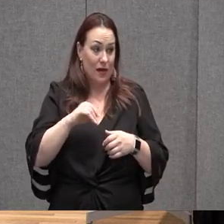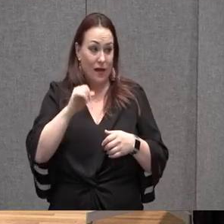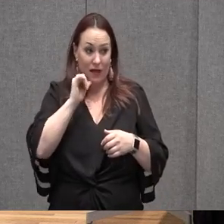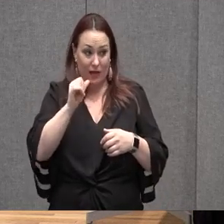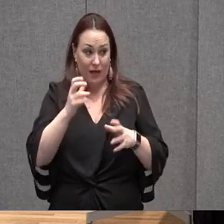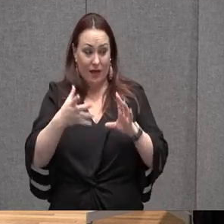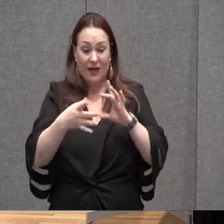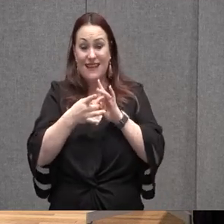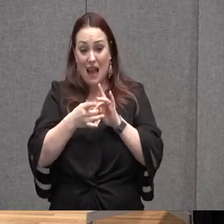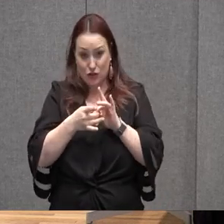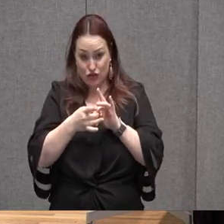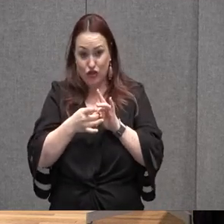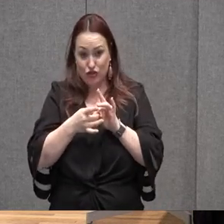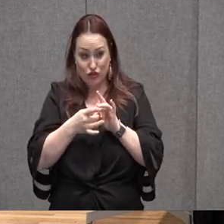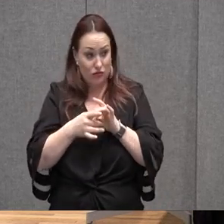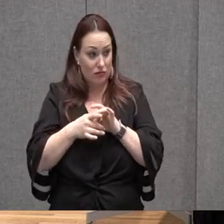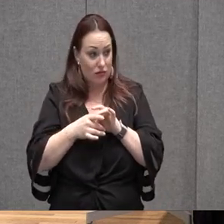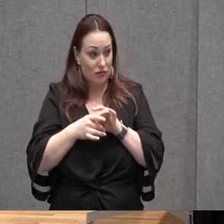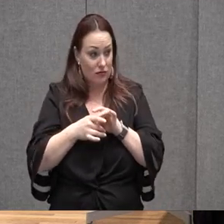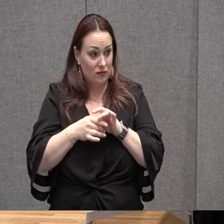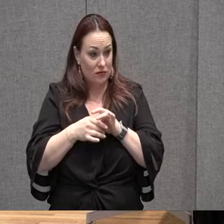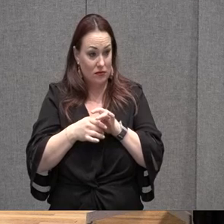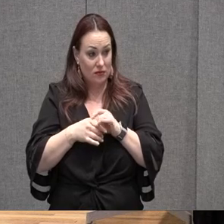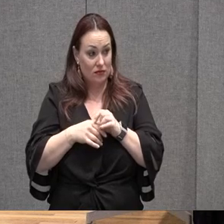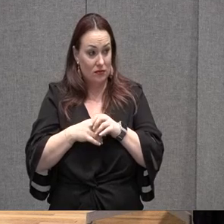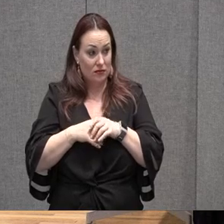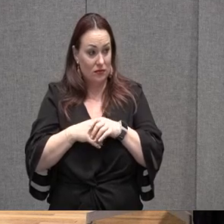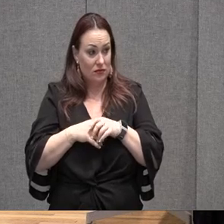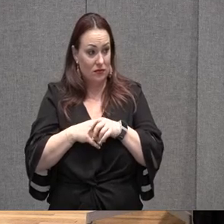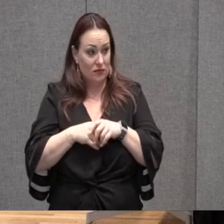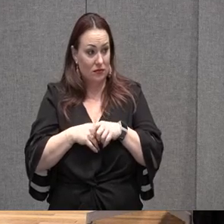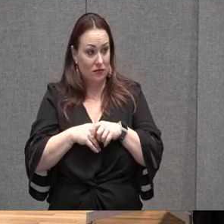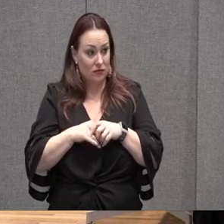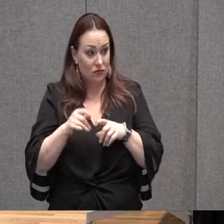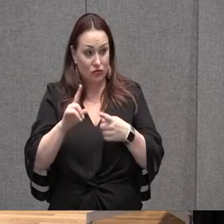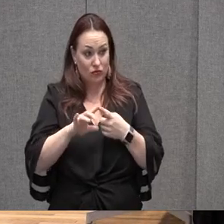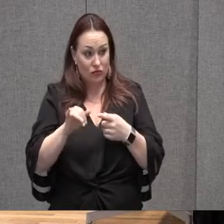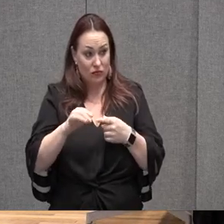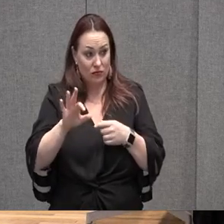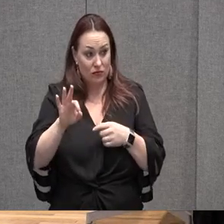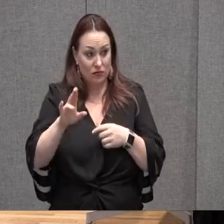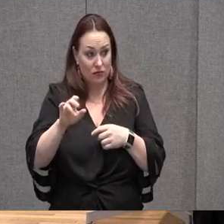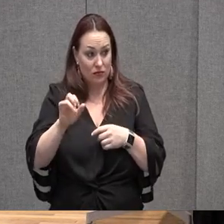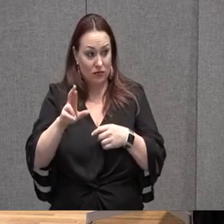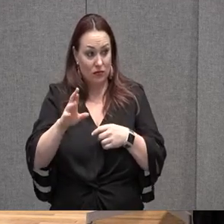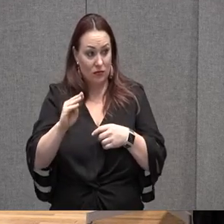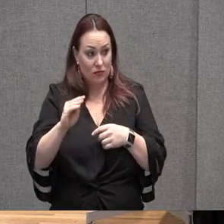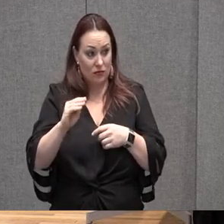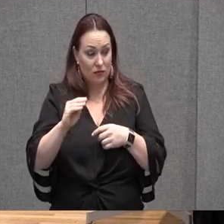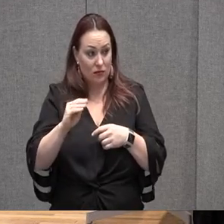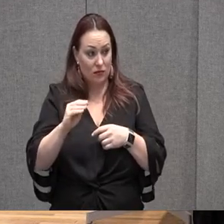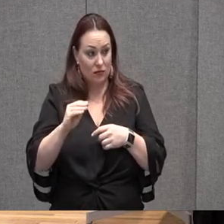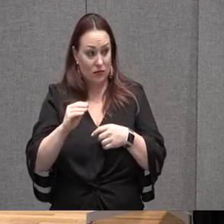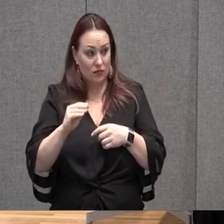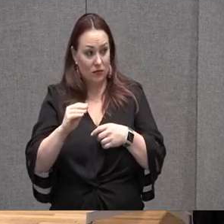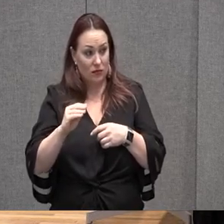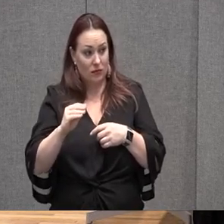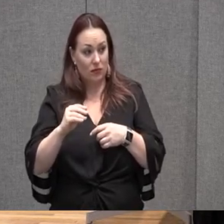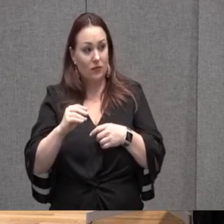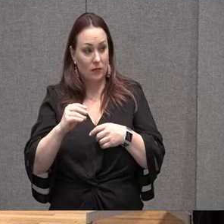was attached to that fulcrum part. I like